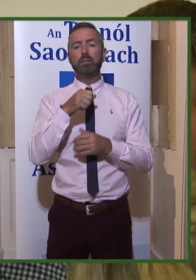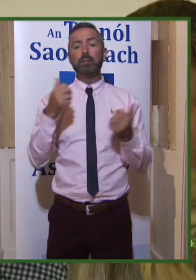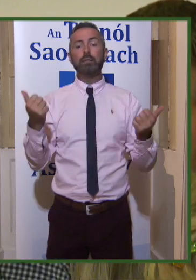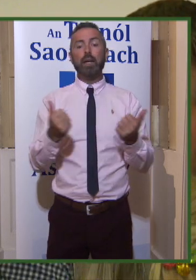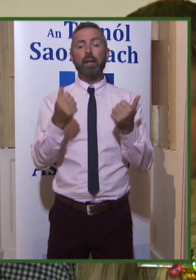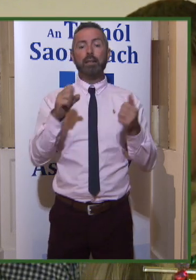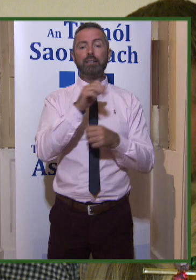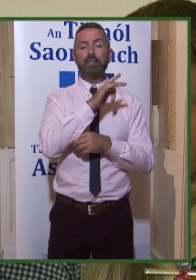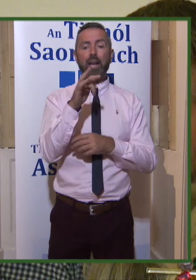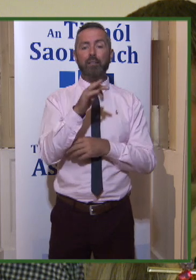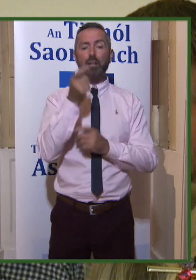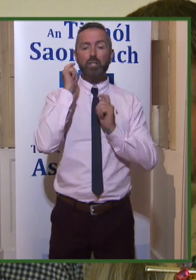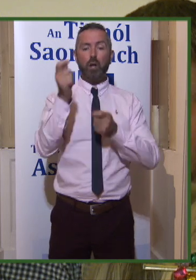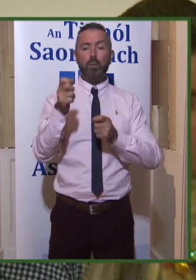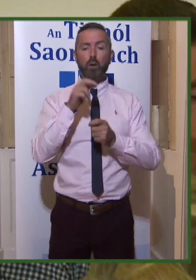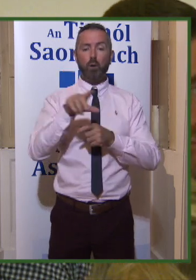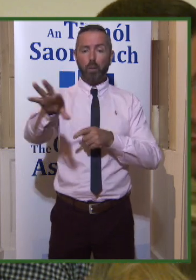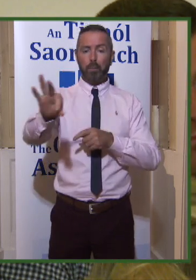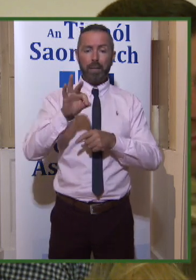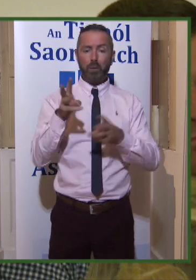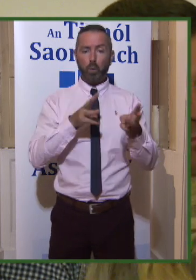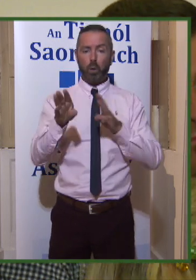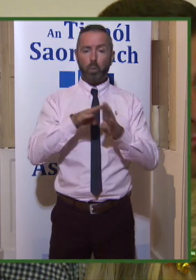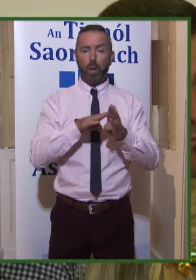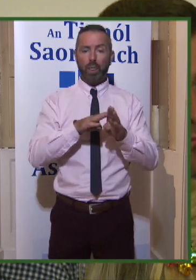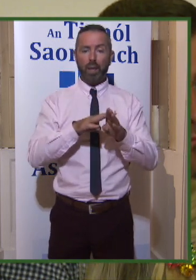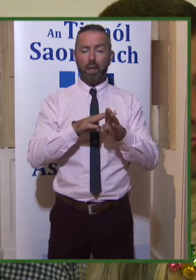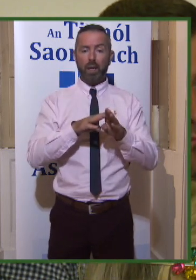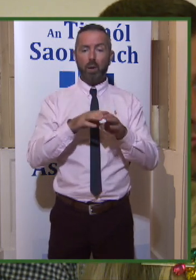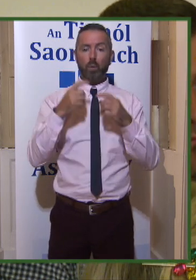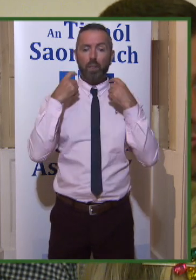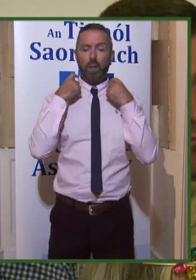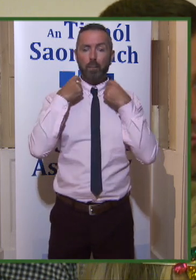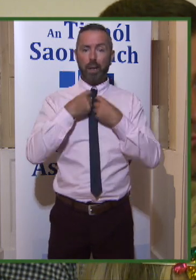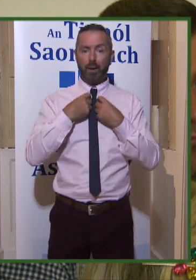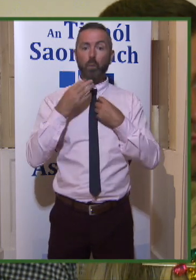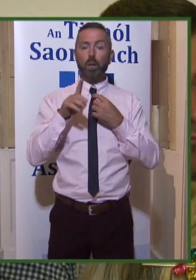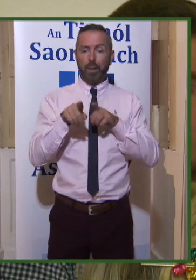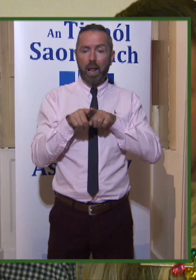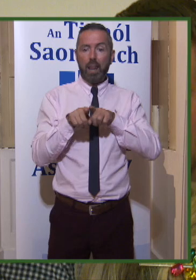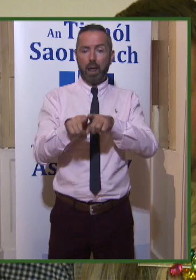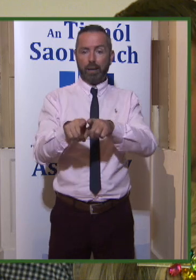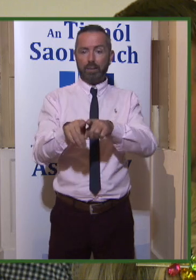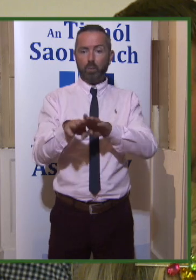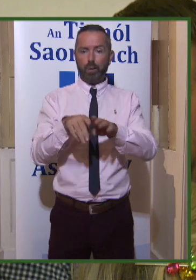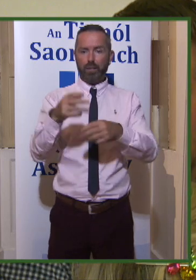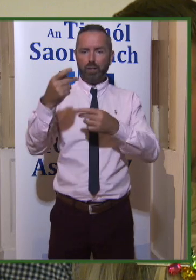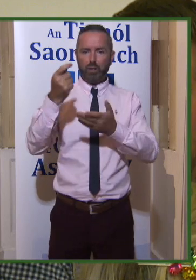staff nominated or chosen to work with the Mayor are aligned to the Mayor's term limit. Any staff